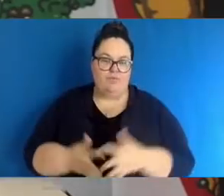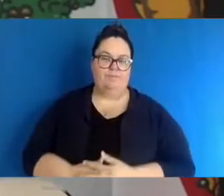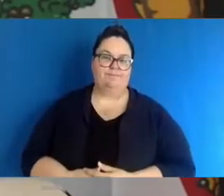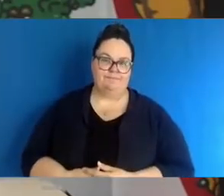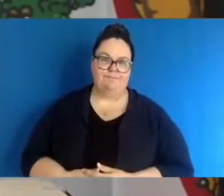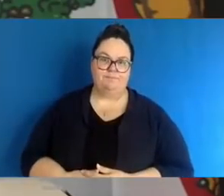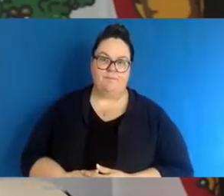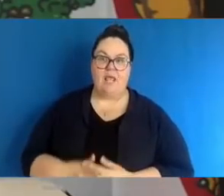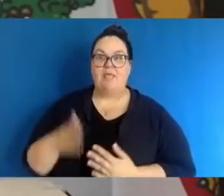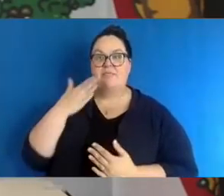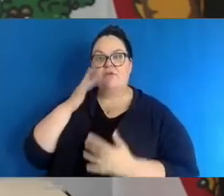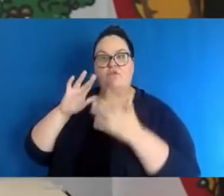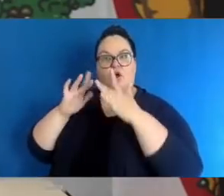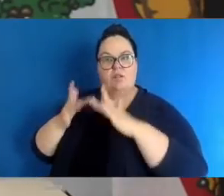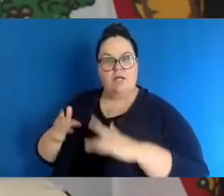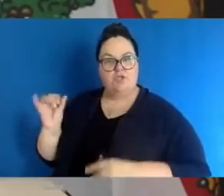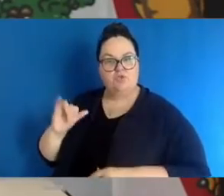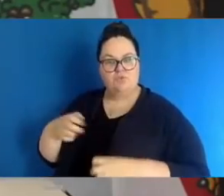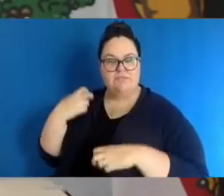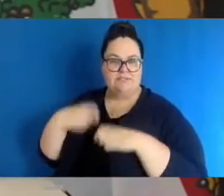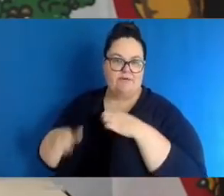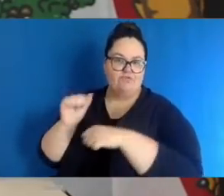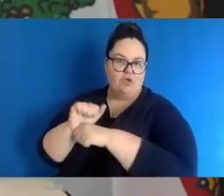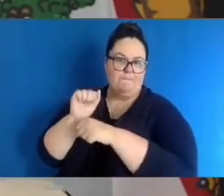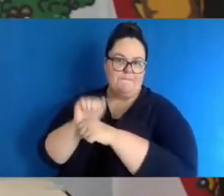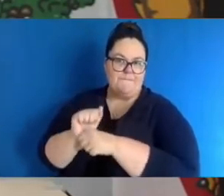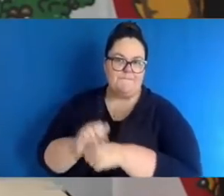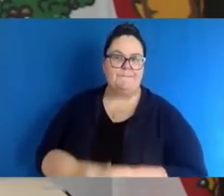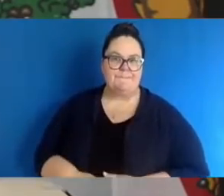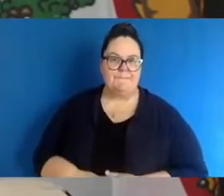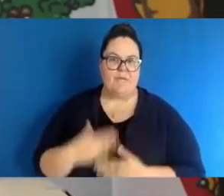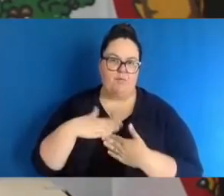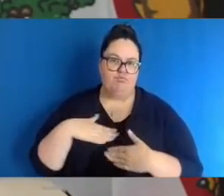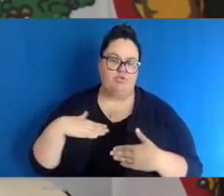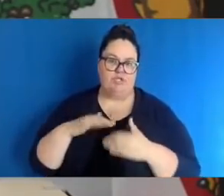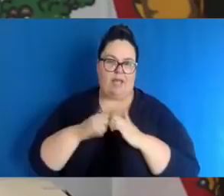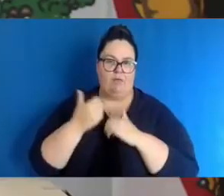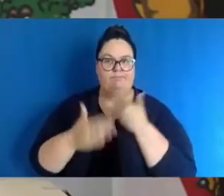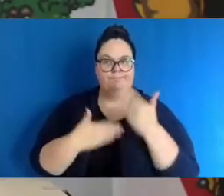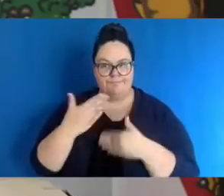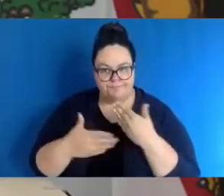to those who are online. You guys have a tough job as well, but really appreciate the way you go about your